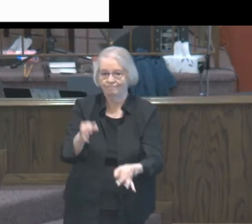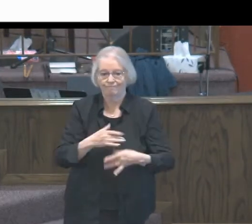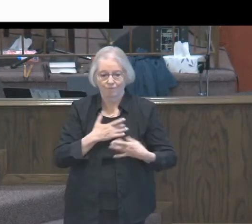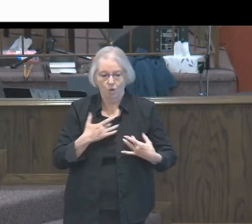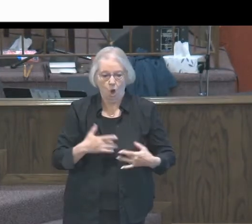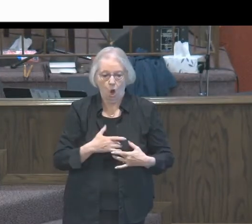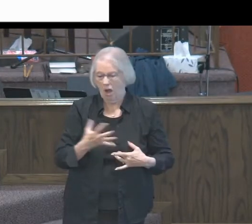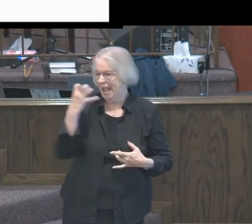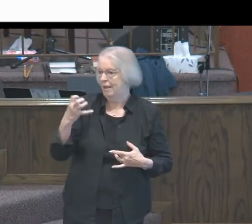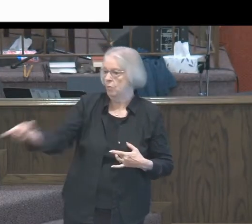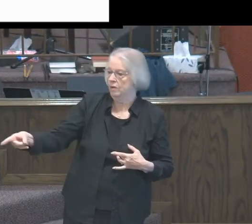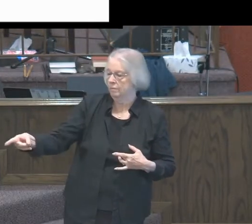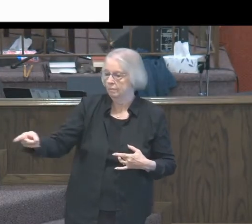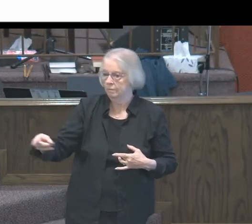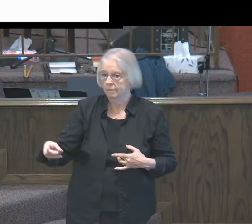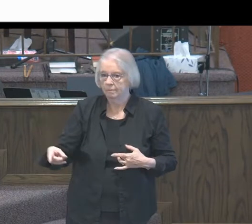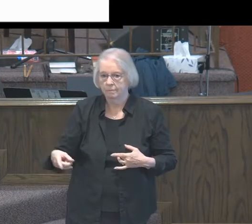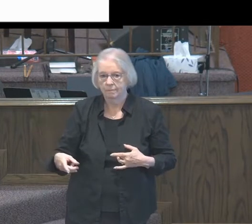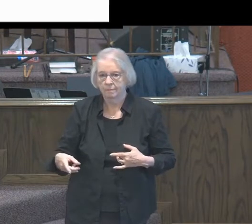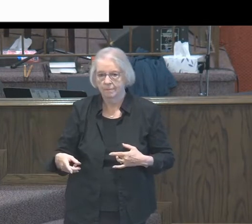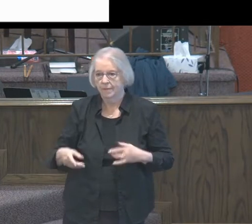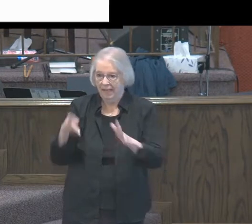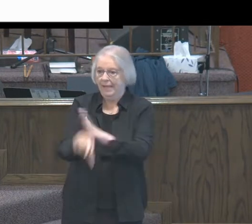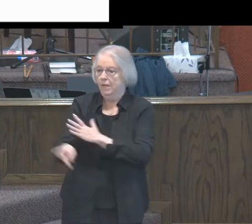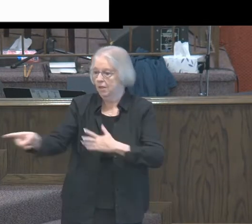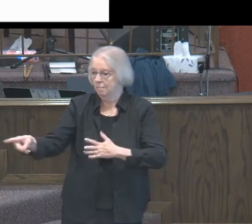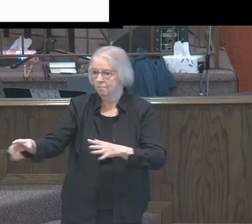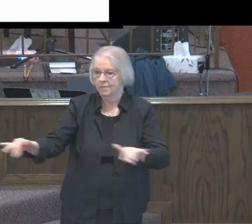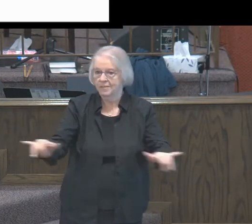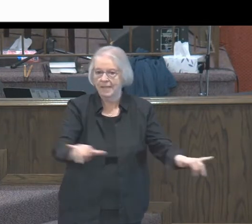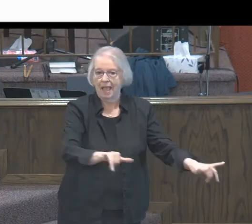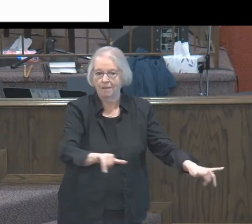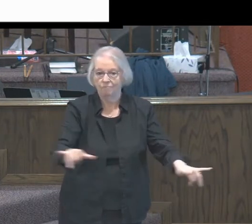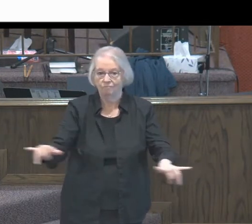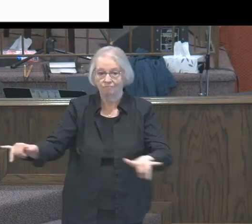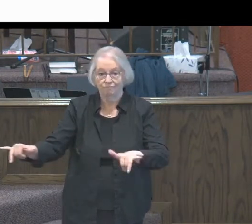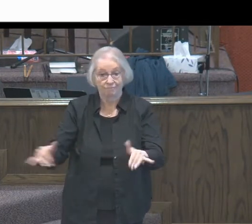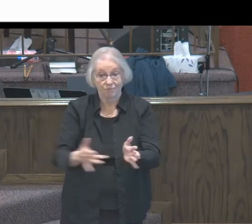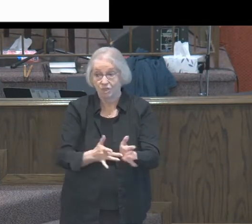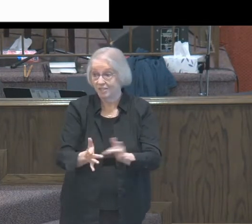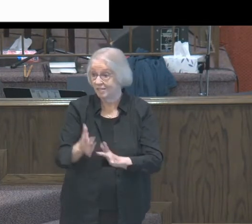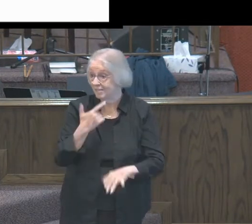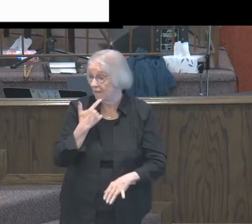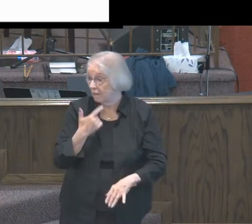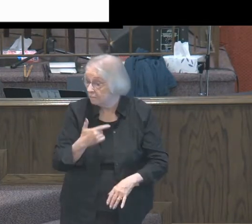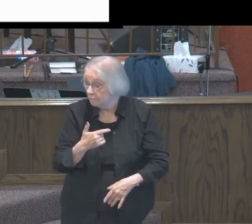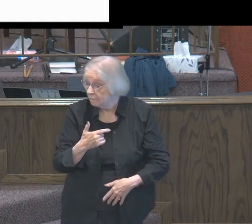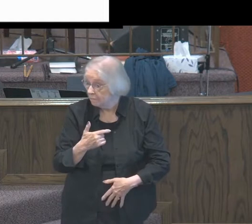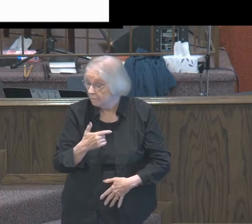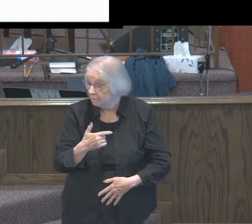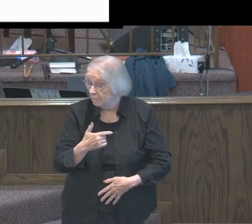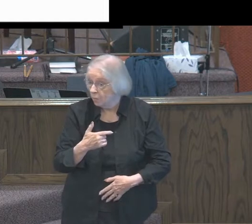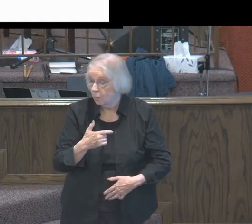to his brother, 'Raca,' shall be in danger of the council. But whoever